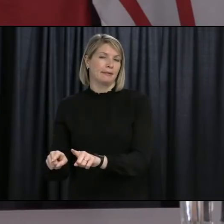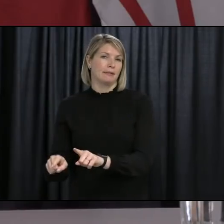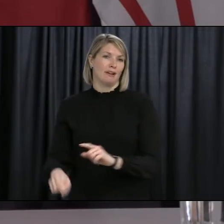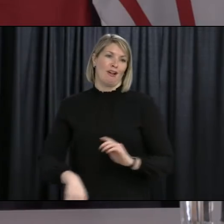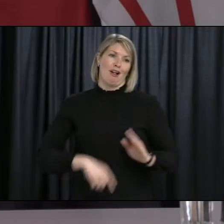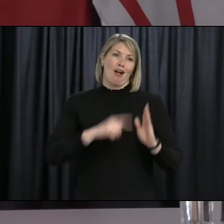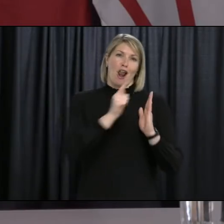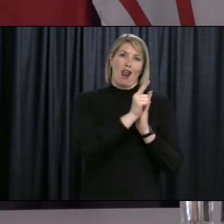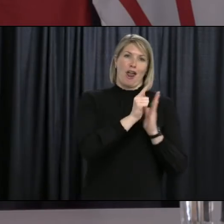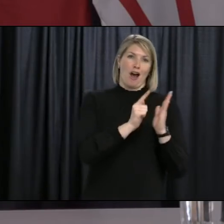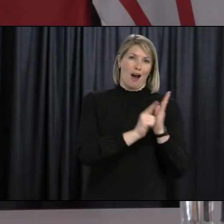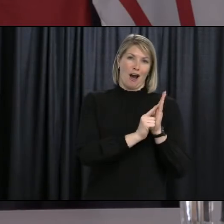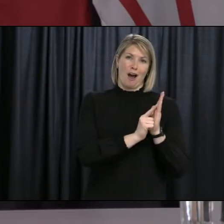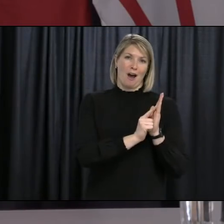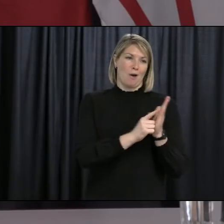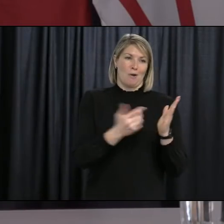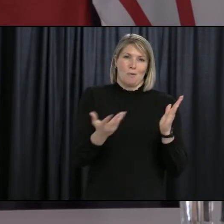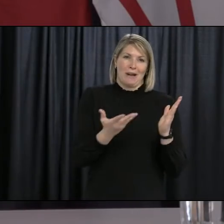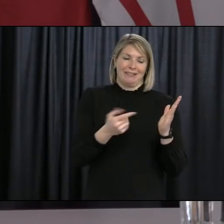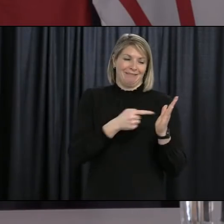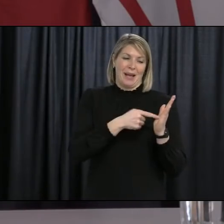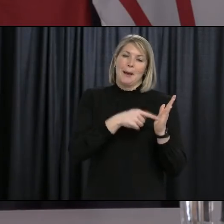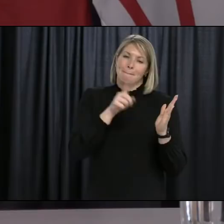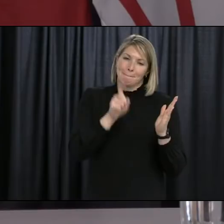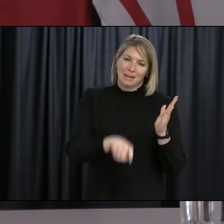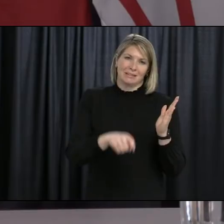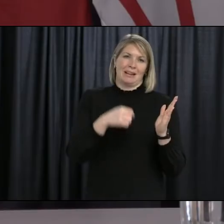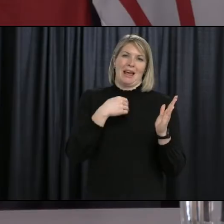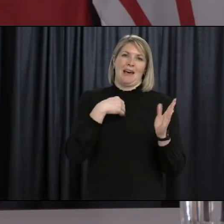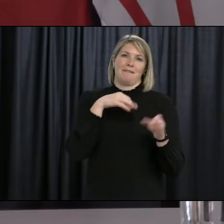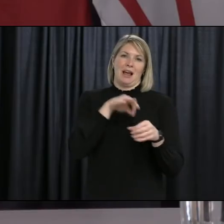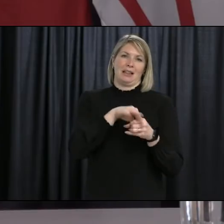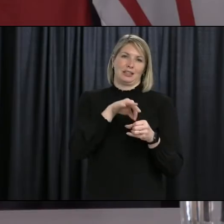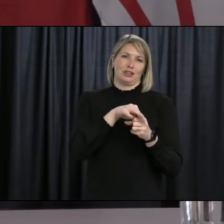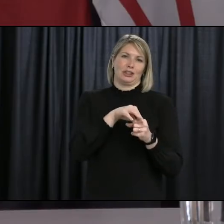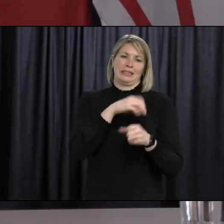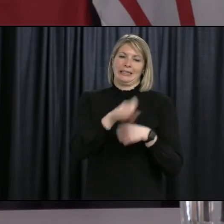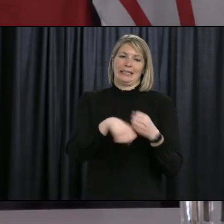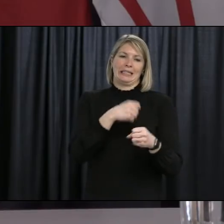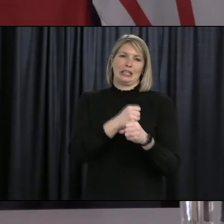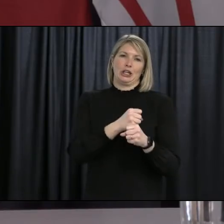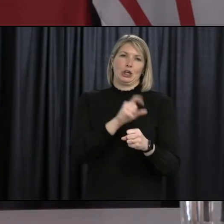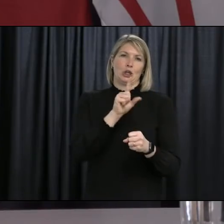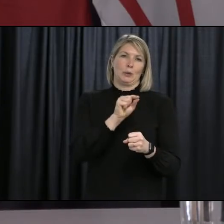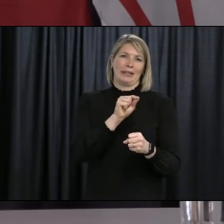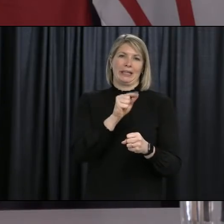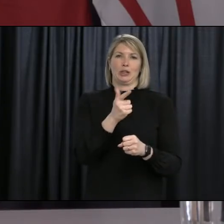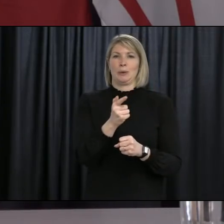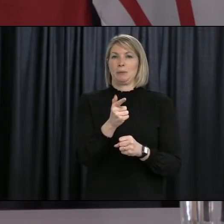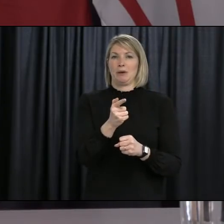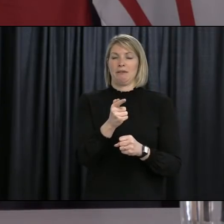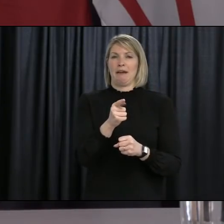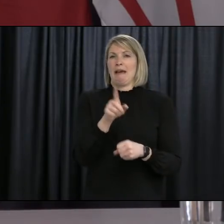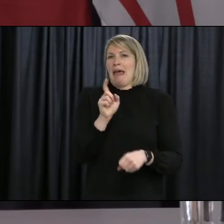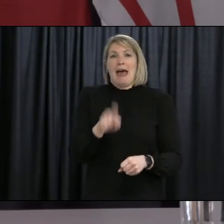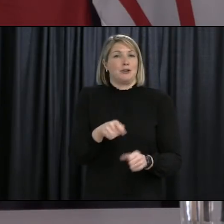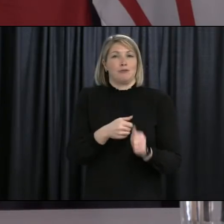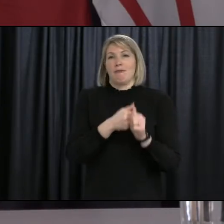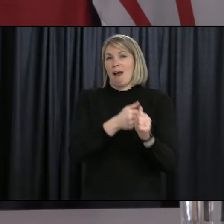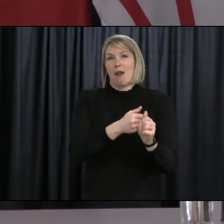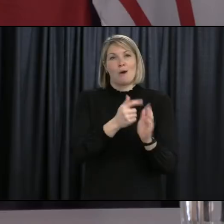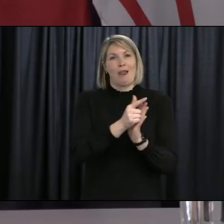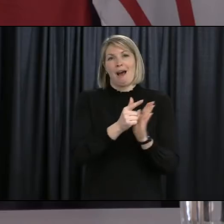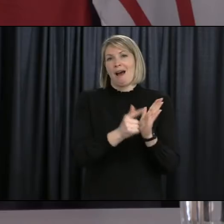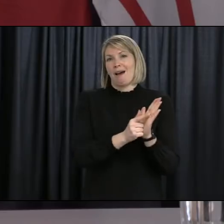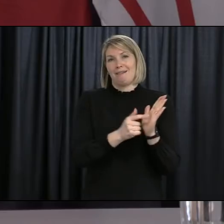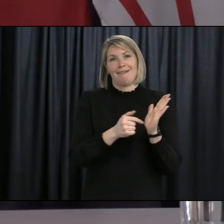not my law, but it is the law. And I said I would follow the law, which we should follow. So there had to be an election in 2021.